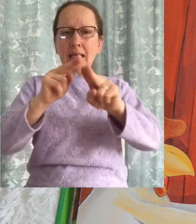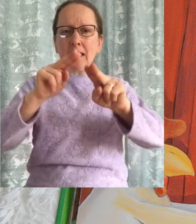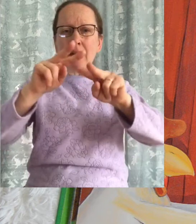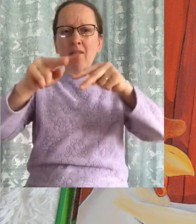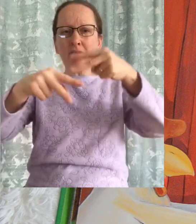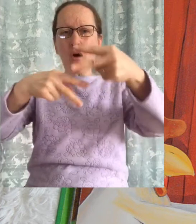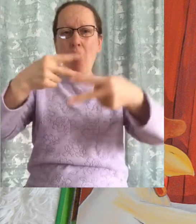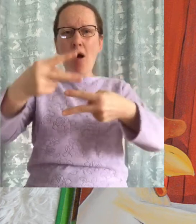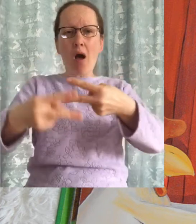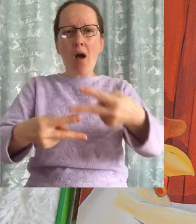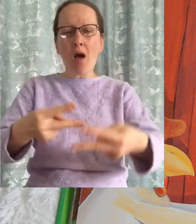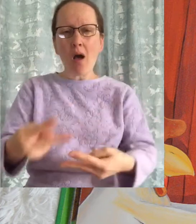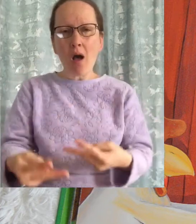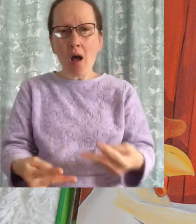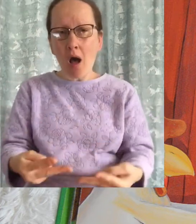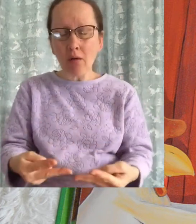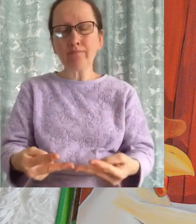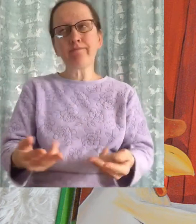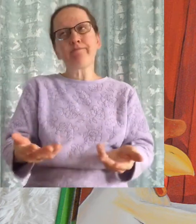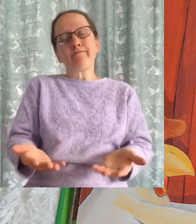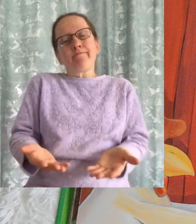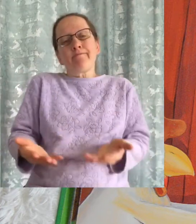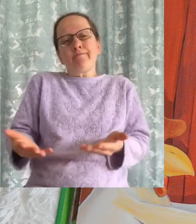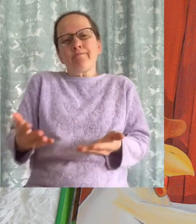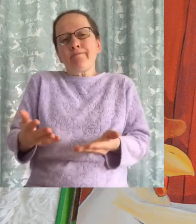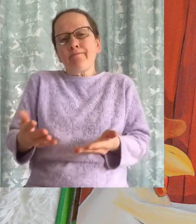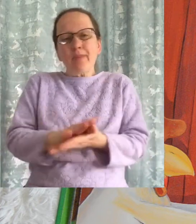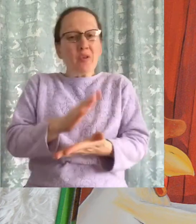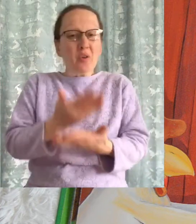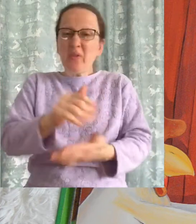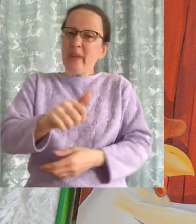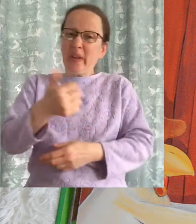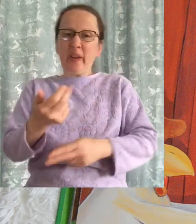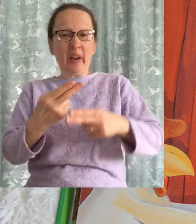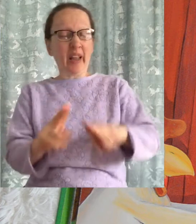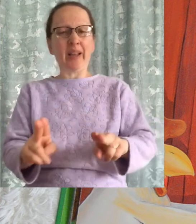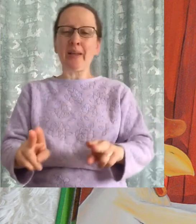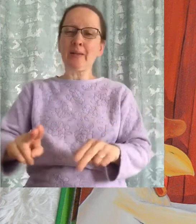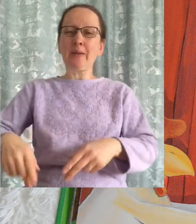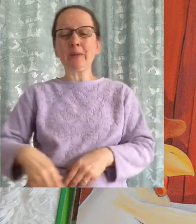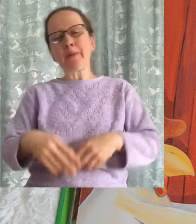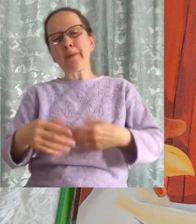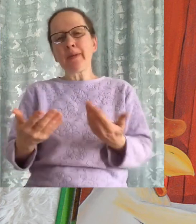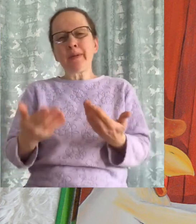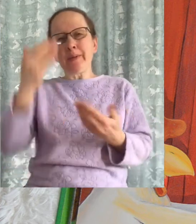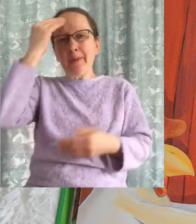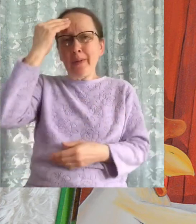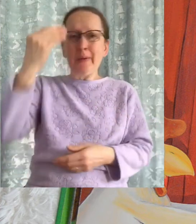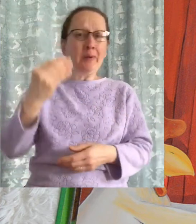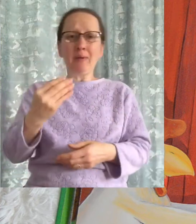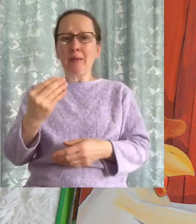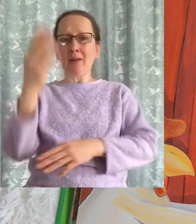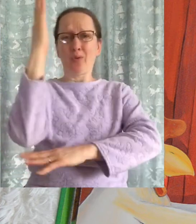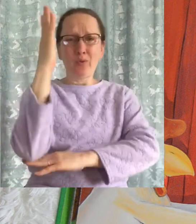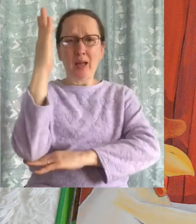they started to fall. As she boiled the rest, Chicken whistled no tune, and she knew